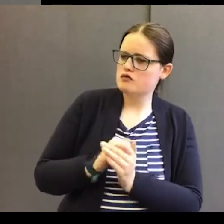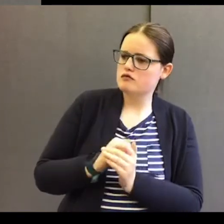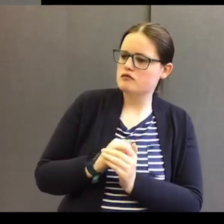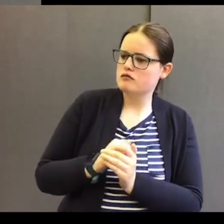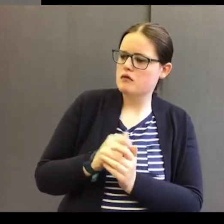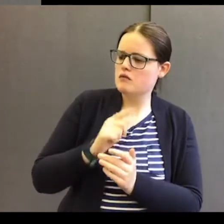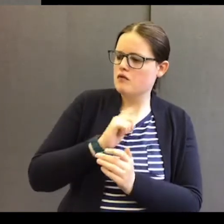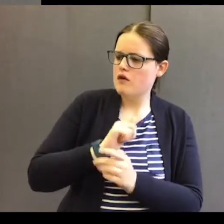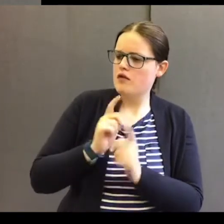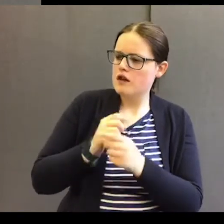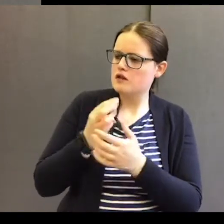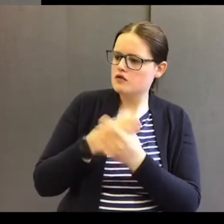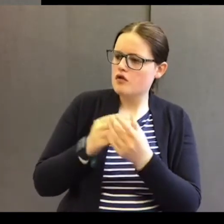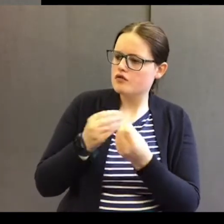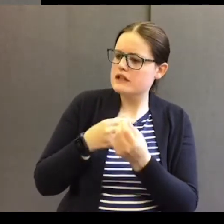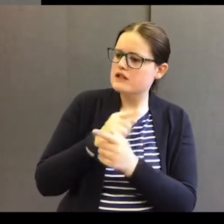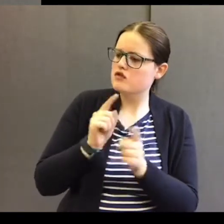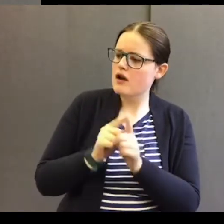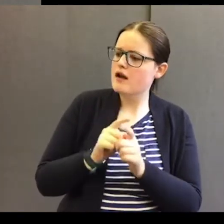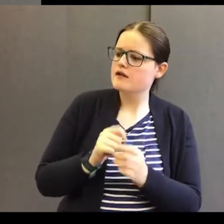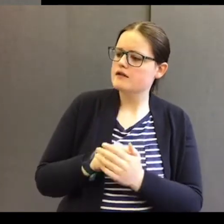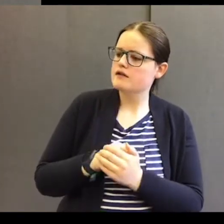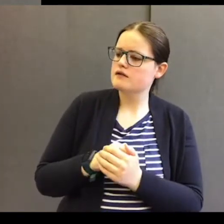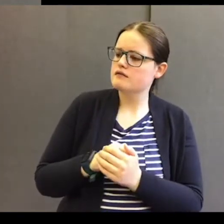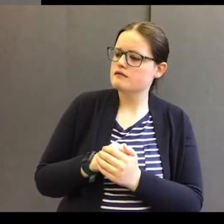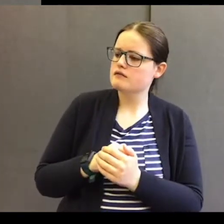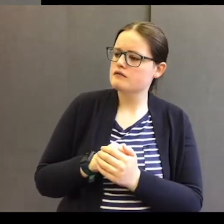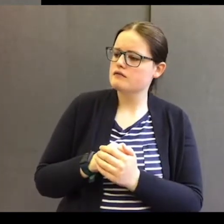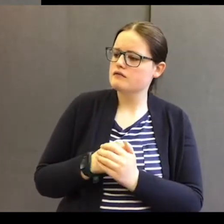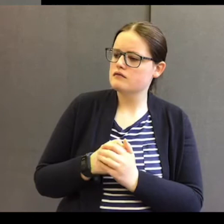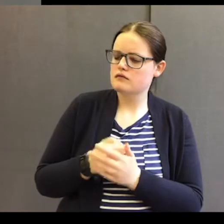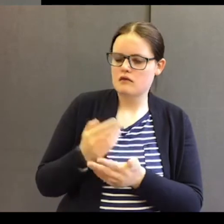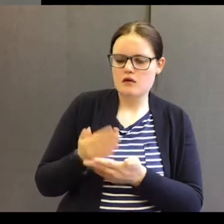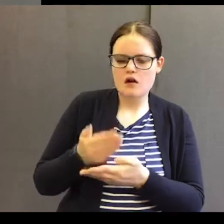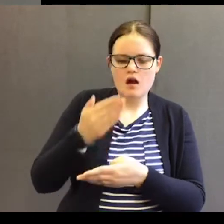member of the church? Because that's what God teaches.